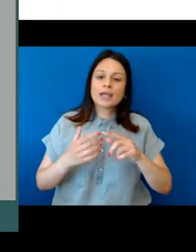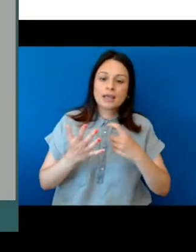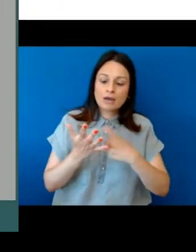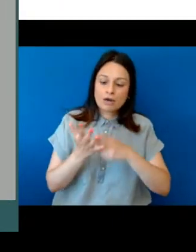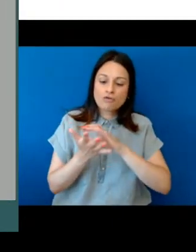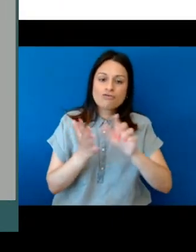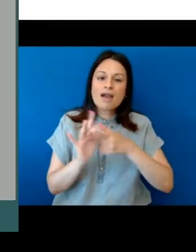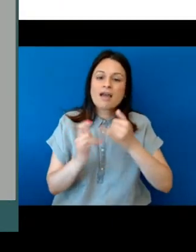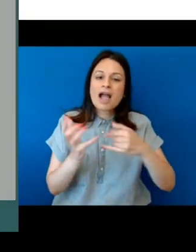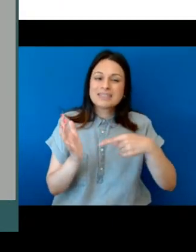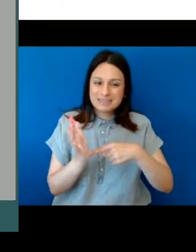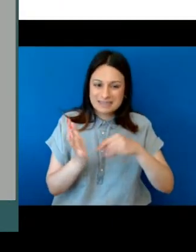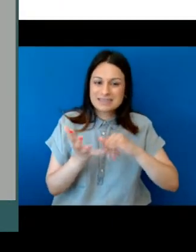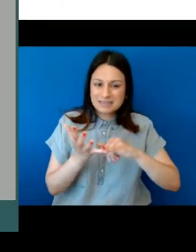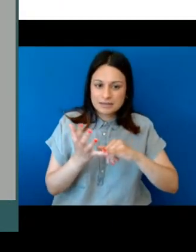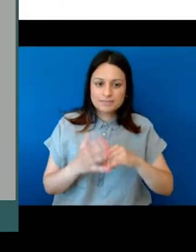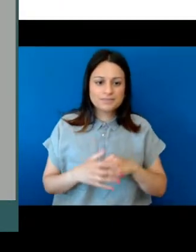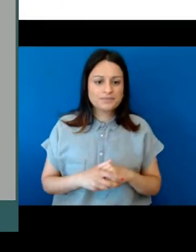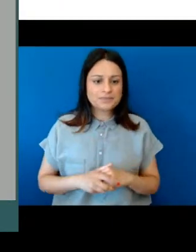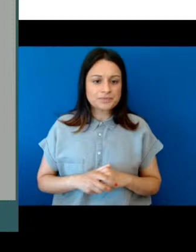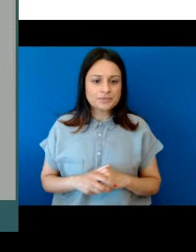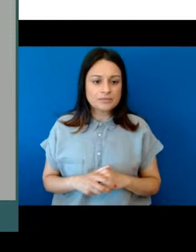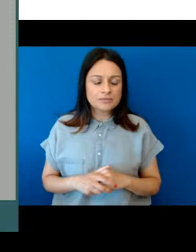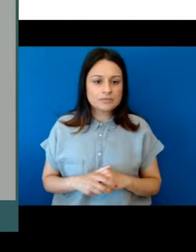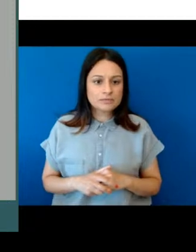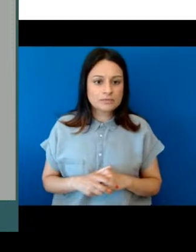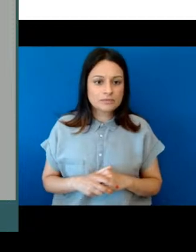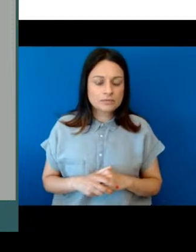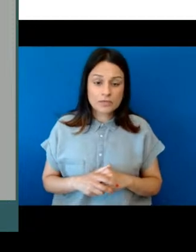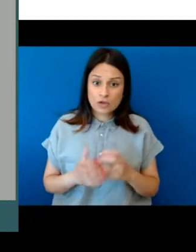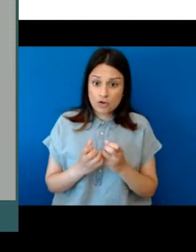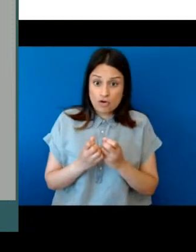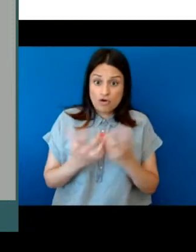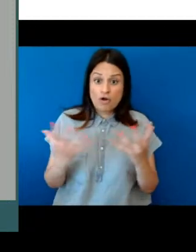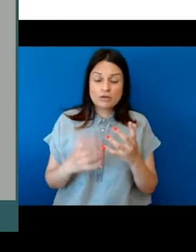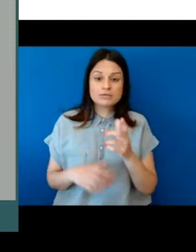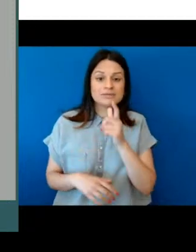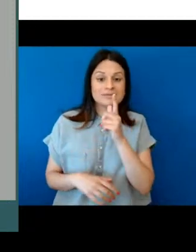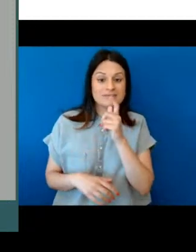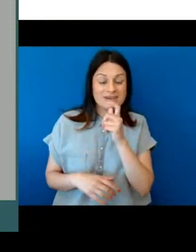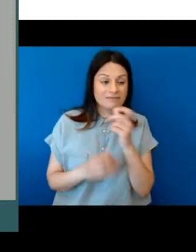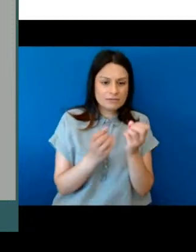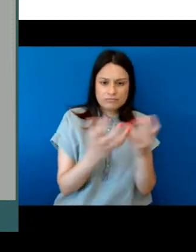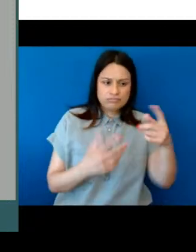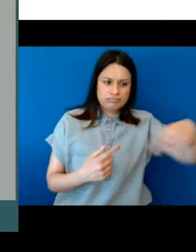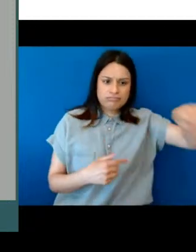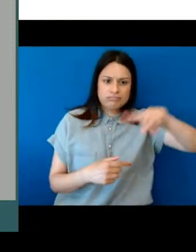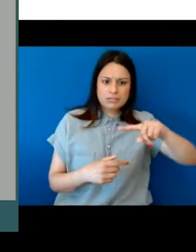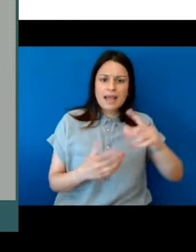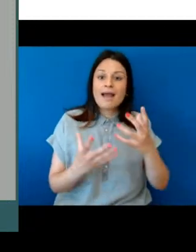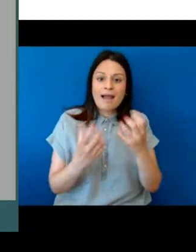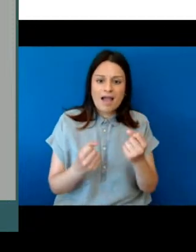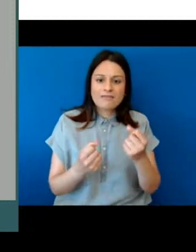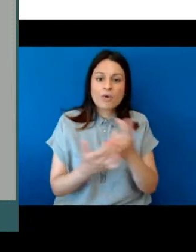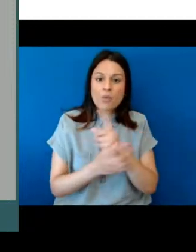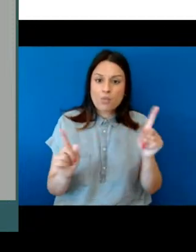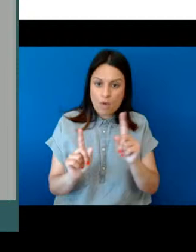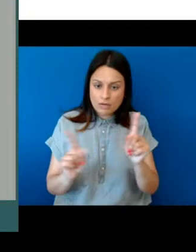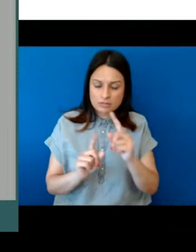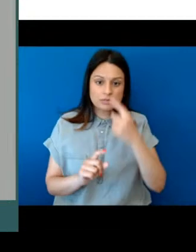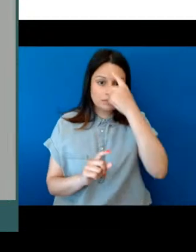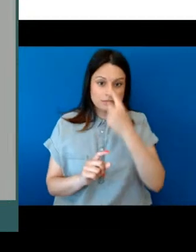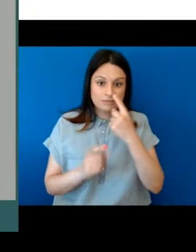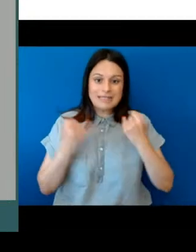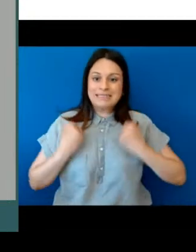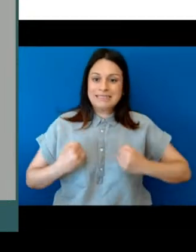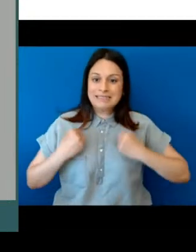rhinoconjunctivitis. And most asthma patients have some form of upper airway disease,